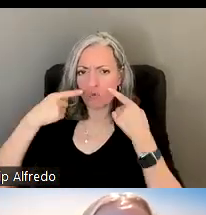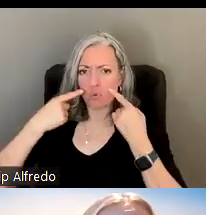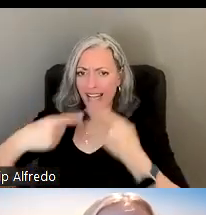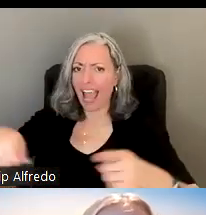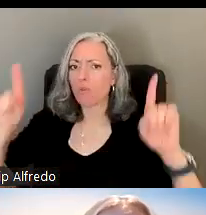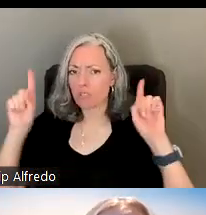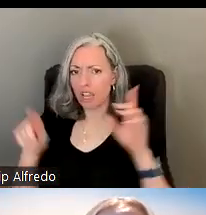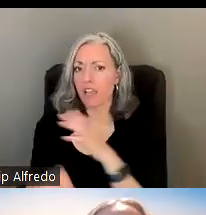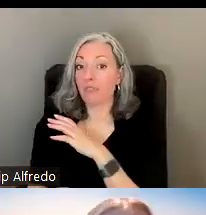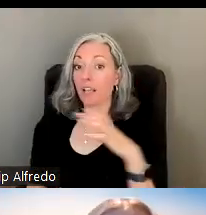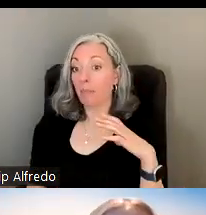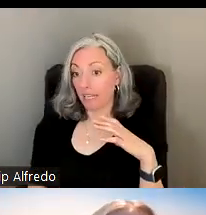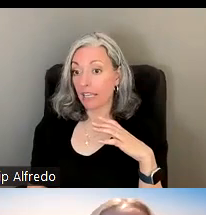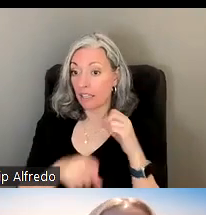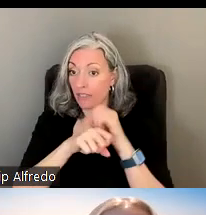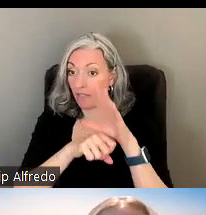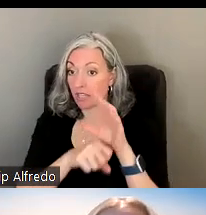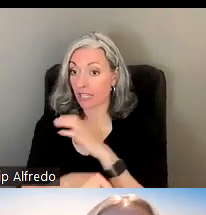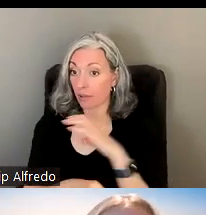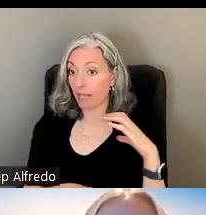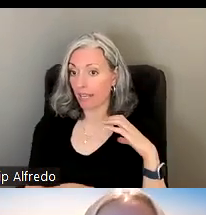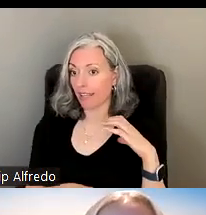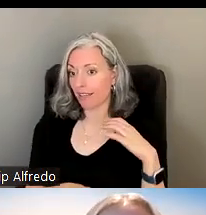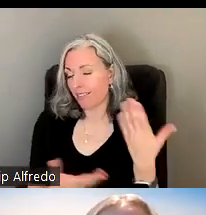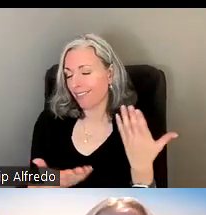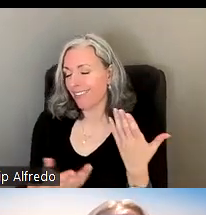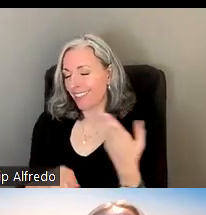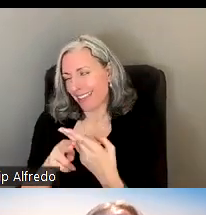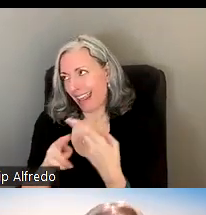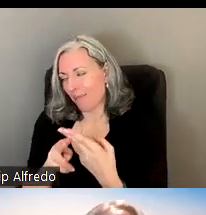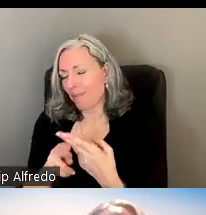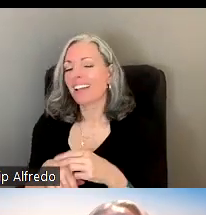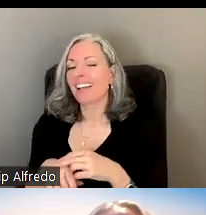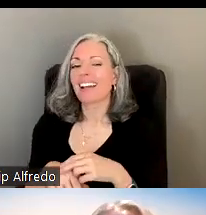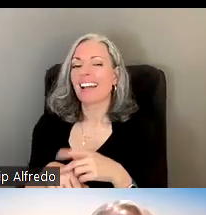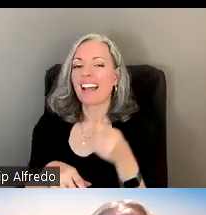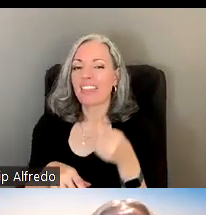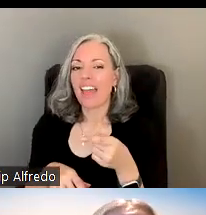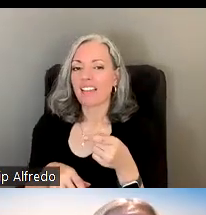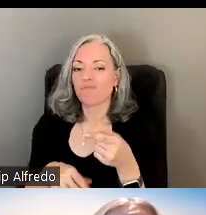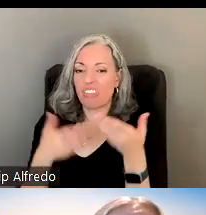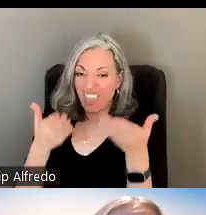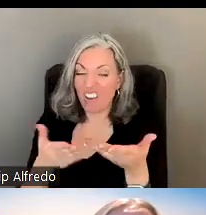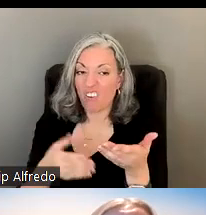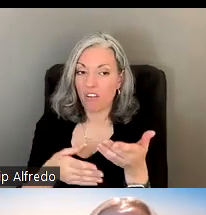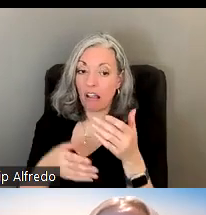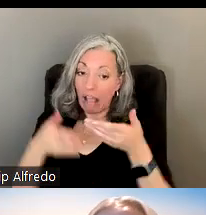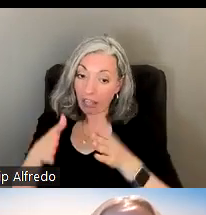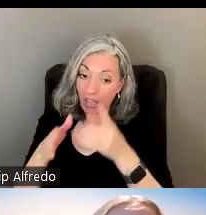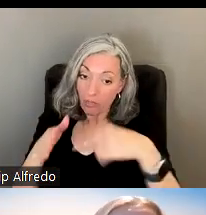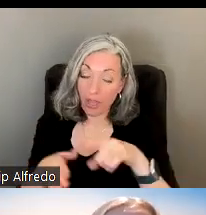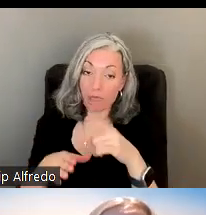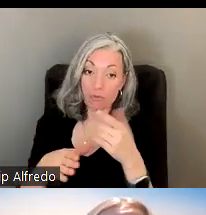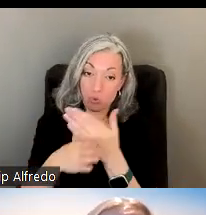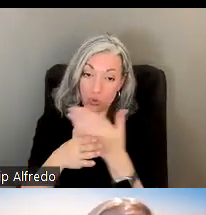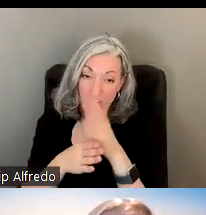the committee or the advisory board or committee or whatever name we come up with at that forum, and allow them to share their